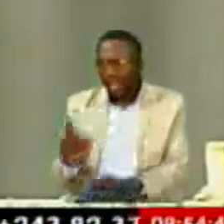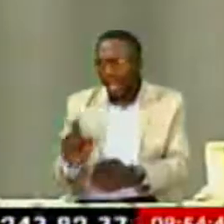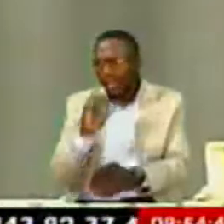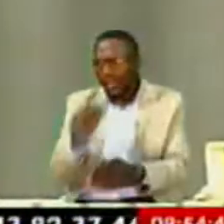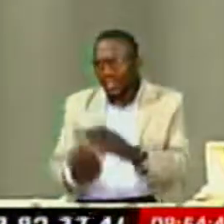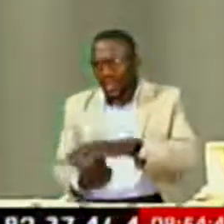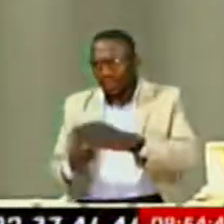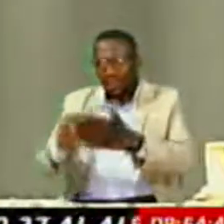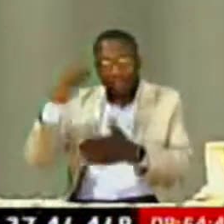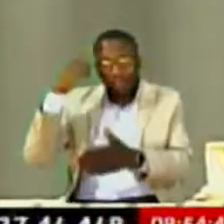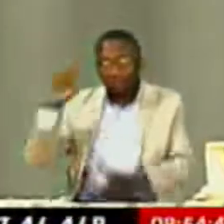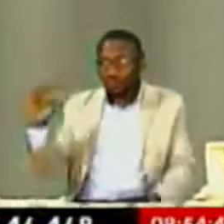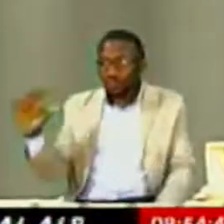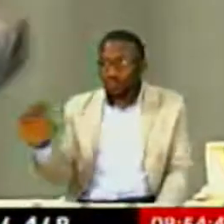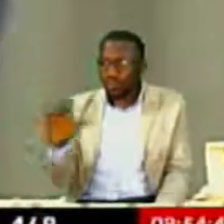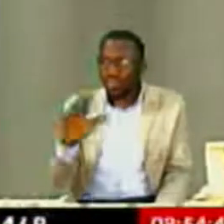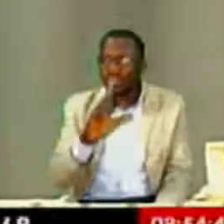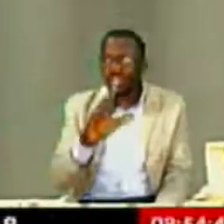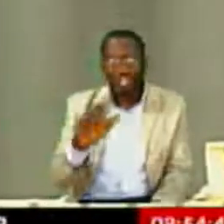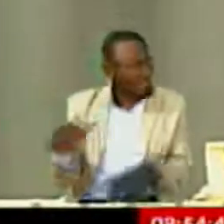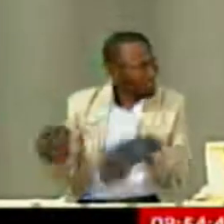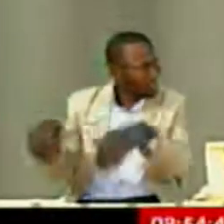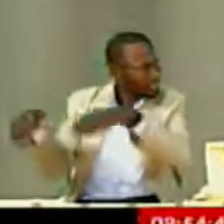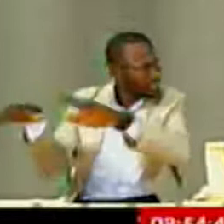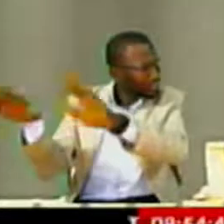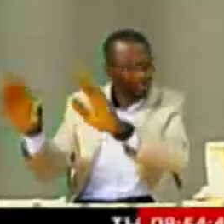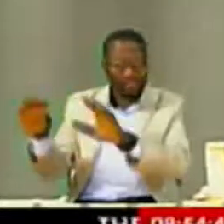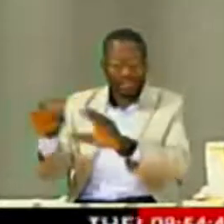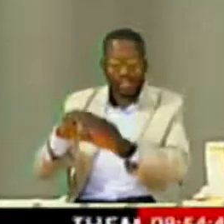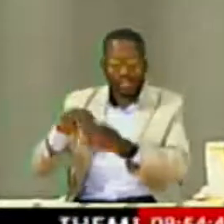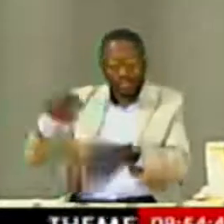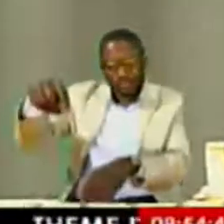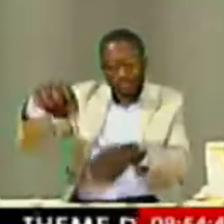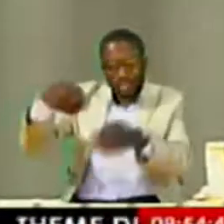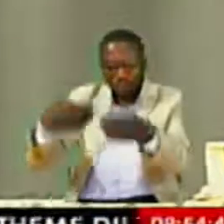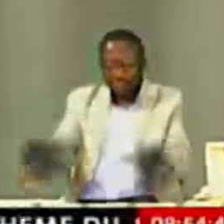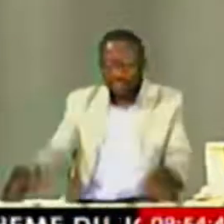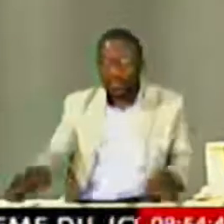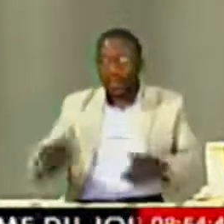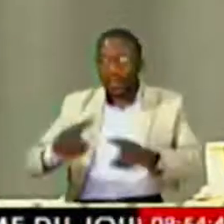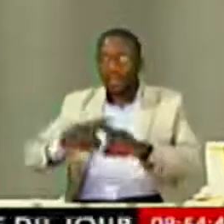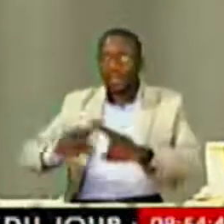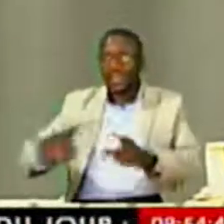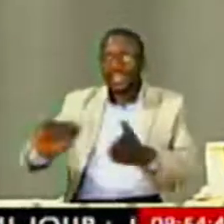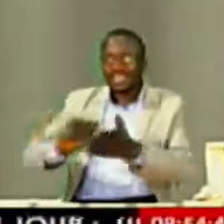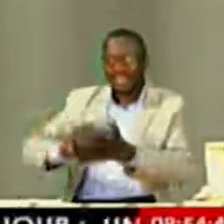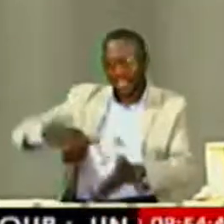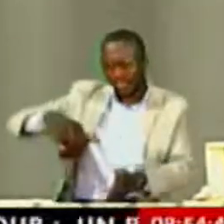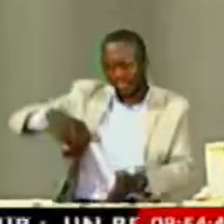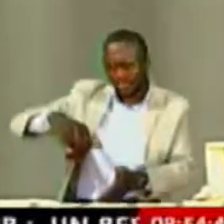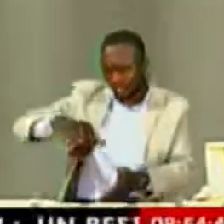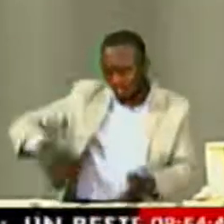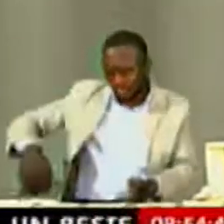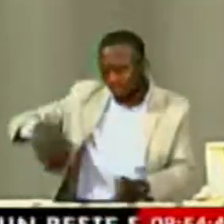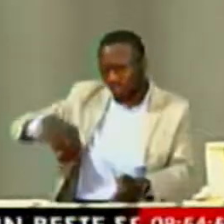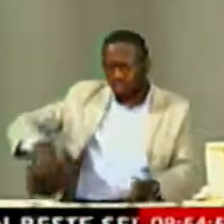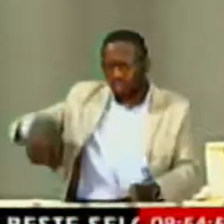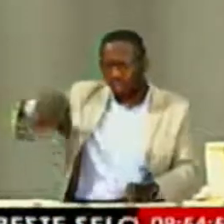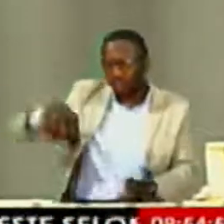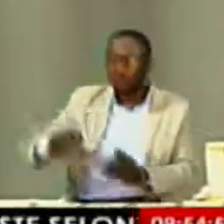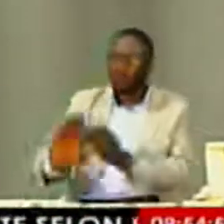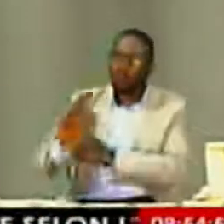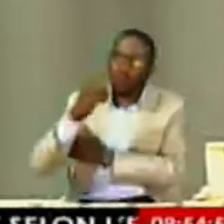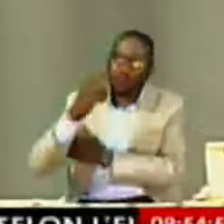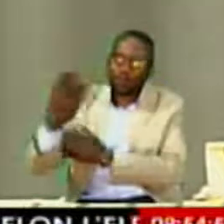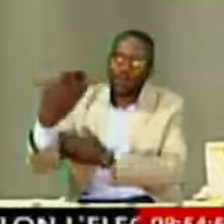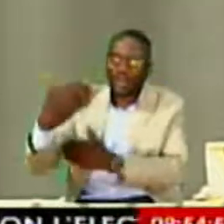that is meaningless to him. Et il s'en va à la perdition. And he goes in perdition. Mais ceux que Dieu avait vu en avance, but the people God foresaw,